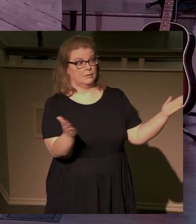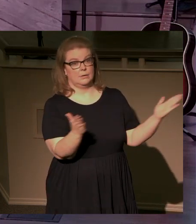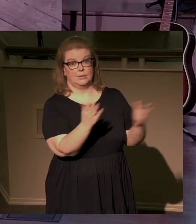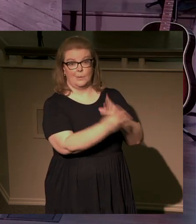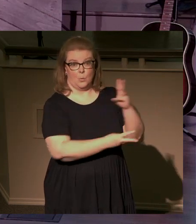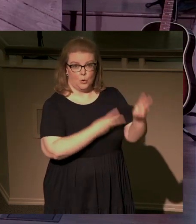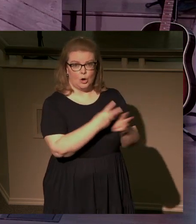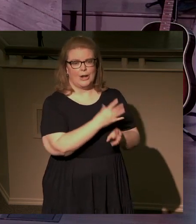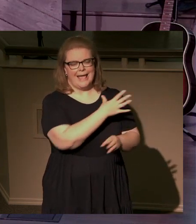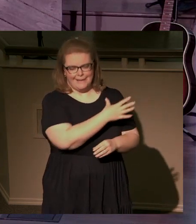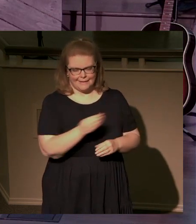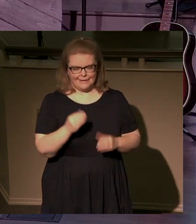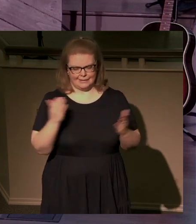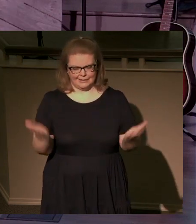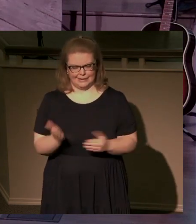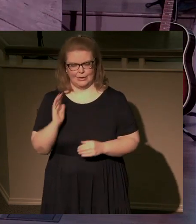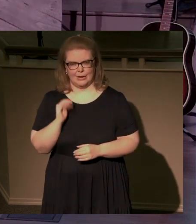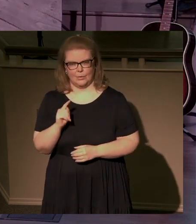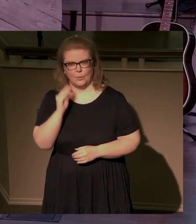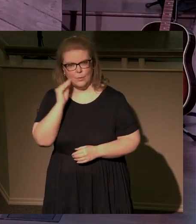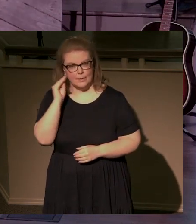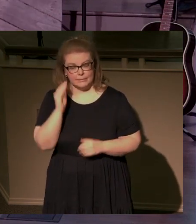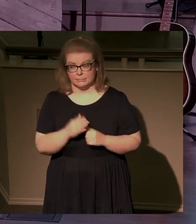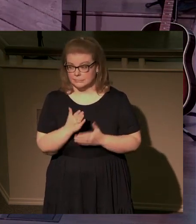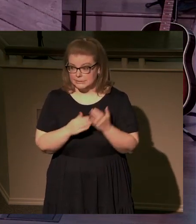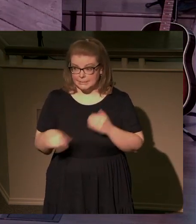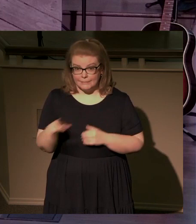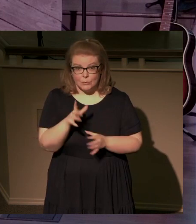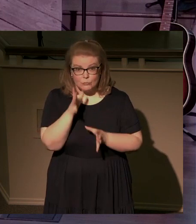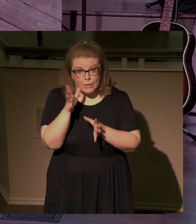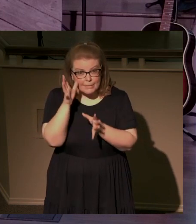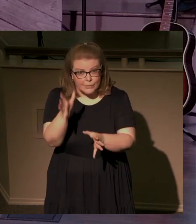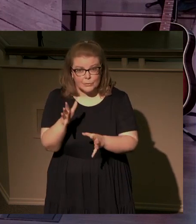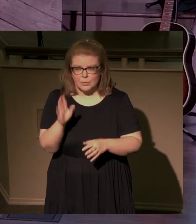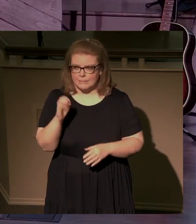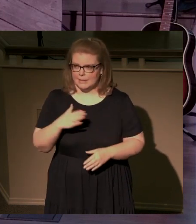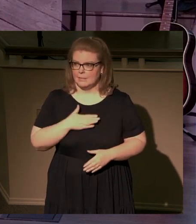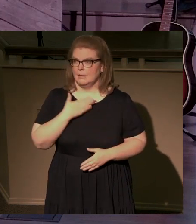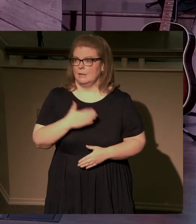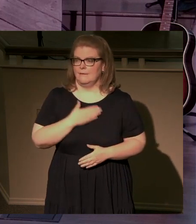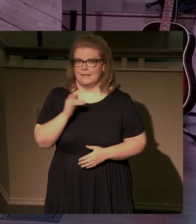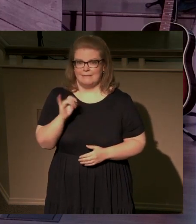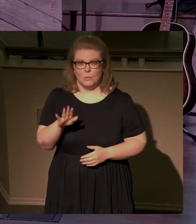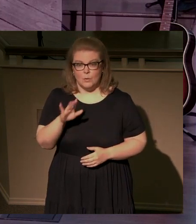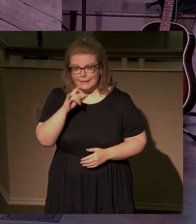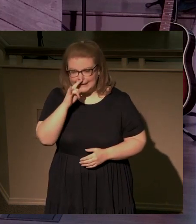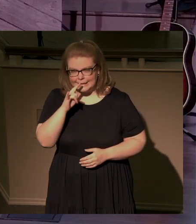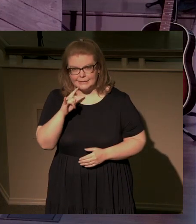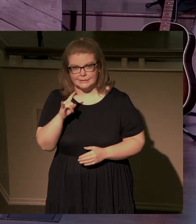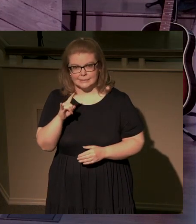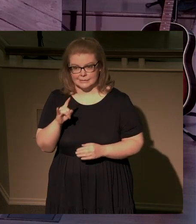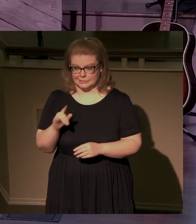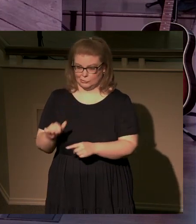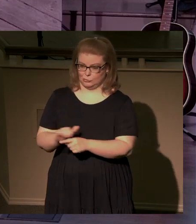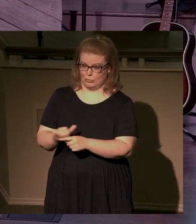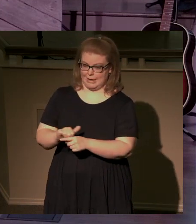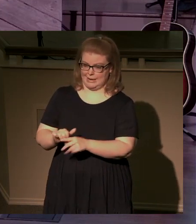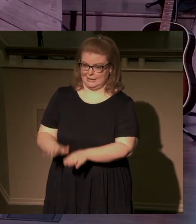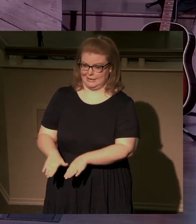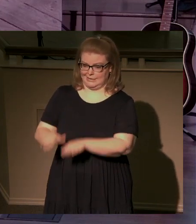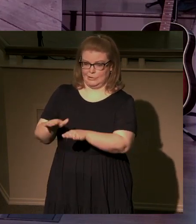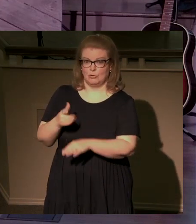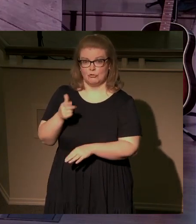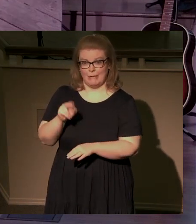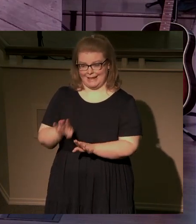home. Some of you grandparents, wouldn't you be grateful if your kids disciplined your grandkids so that when